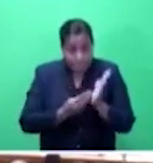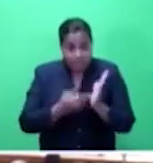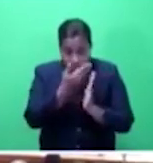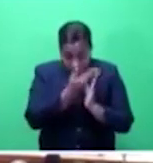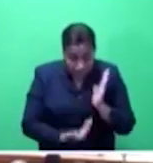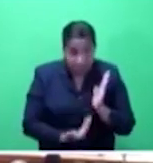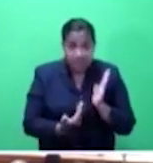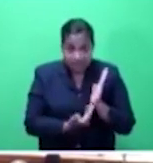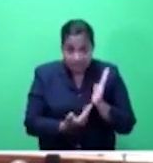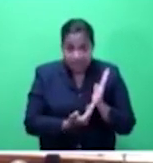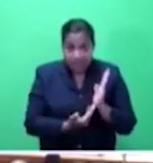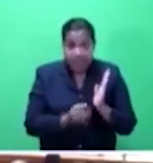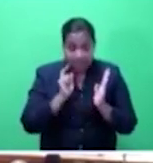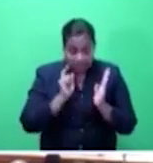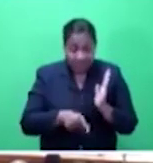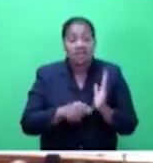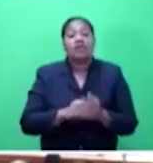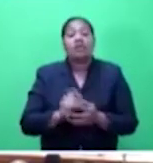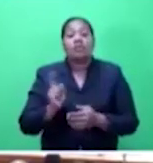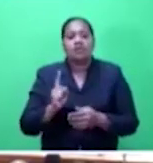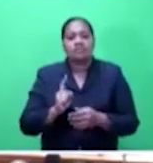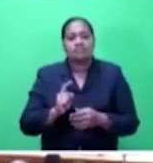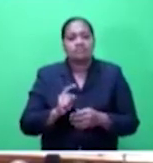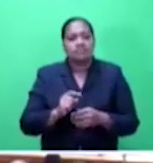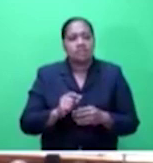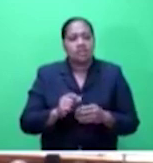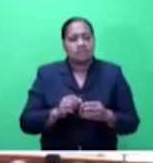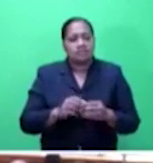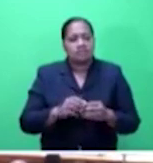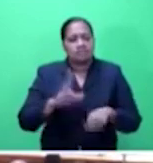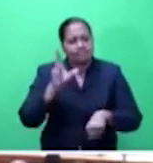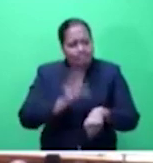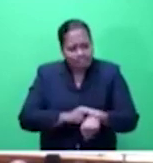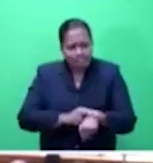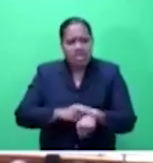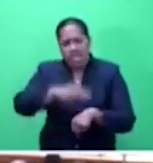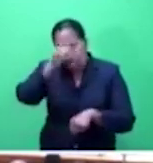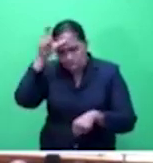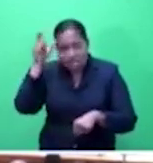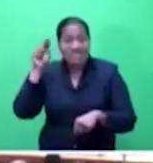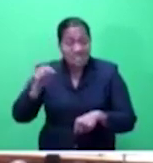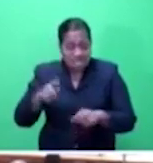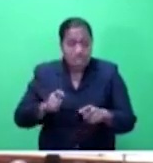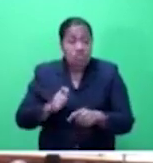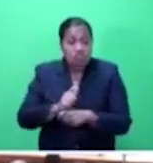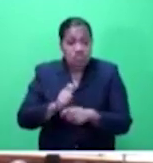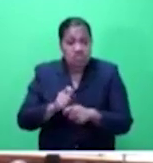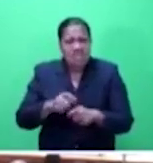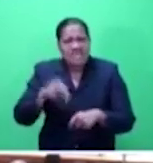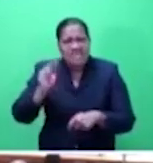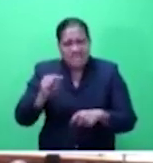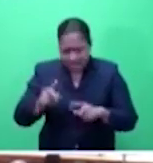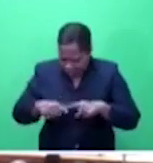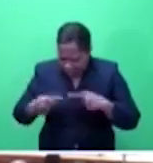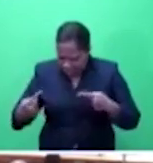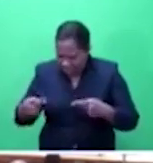sir, arms our doctors and nurses with the tools they need to combat this virus and keep themselves and their Fijian families